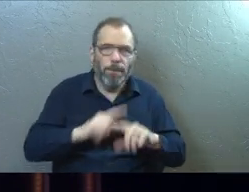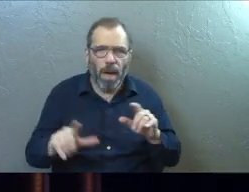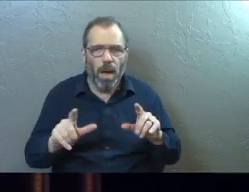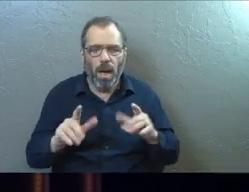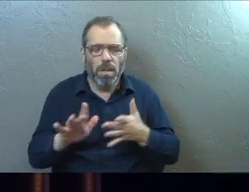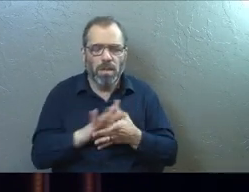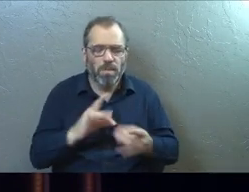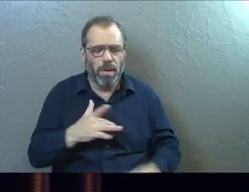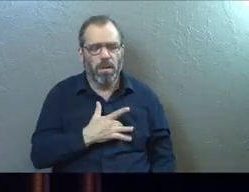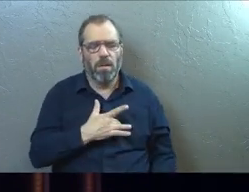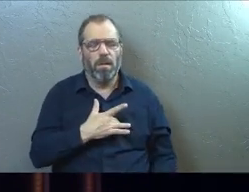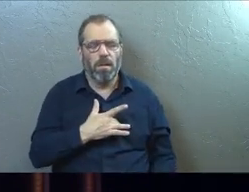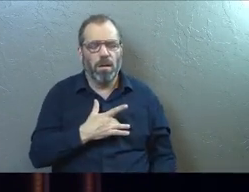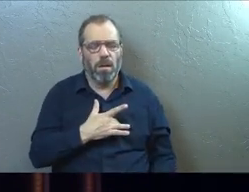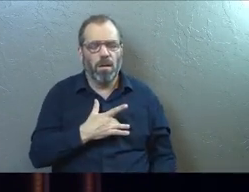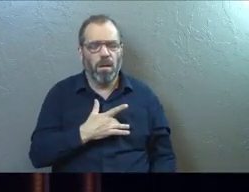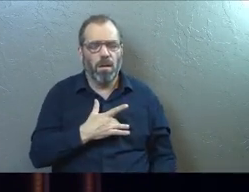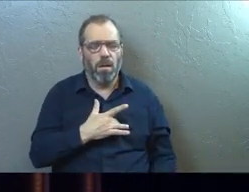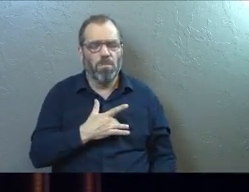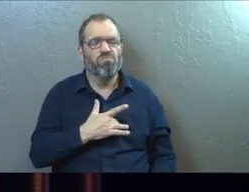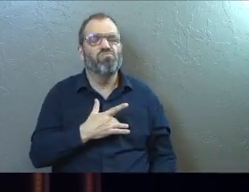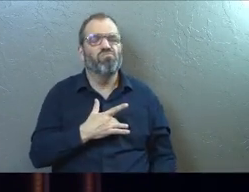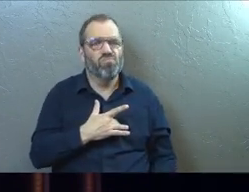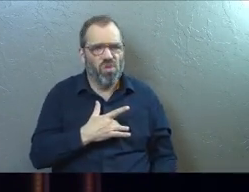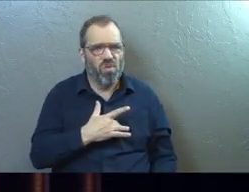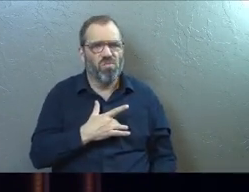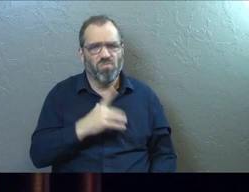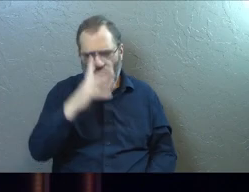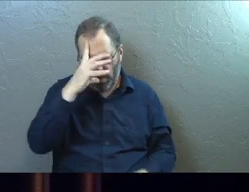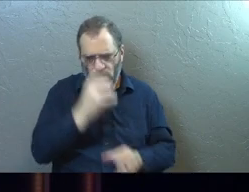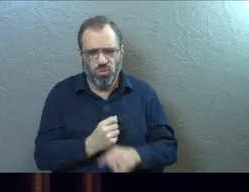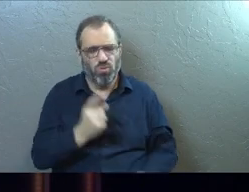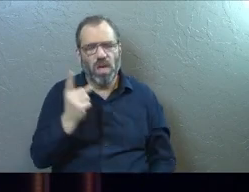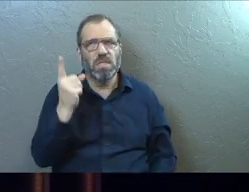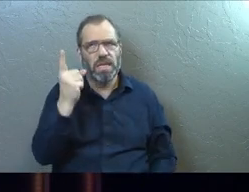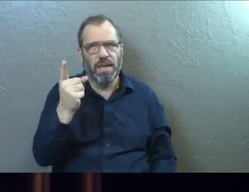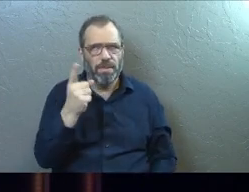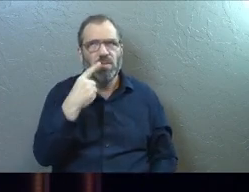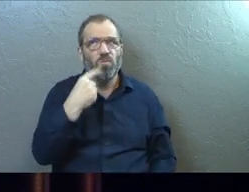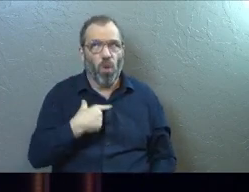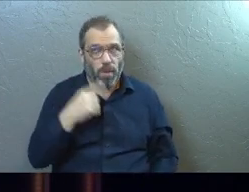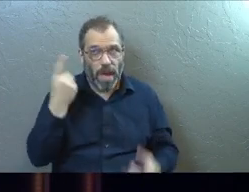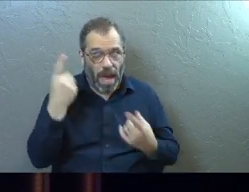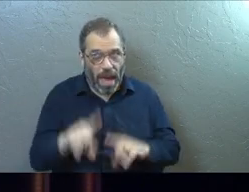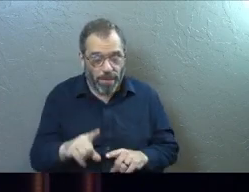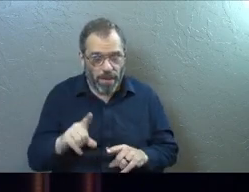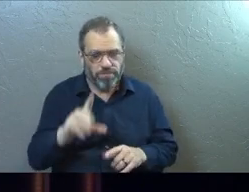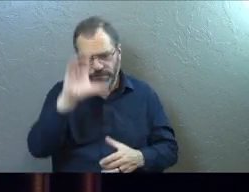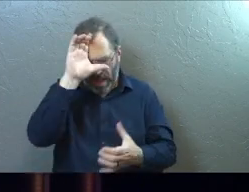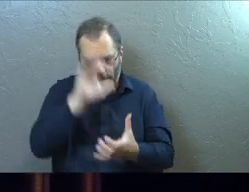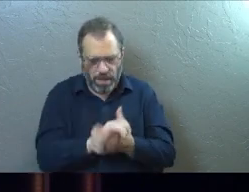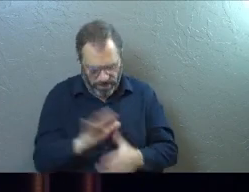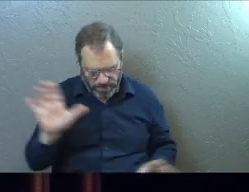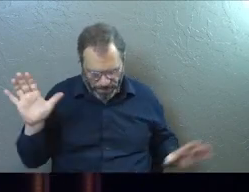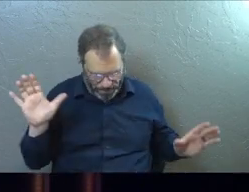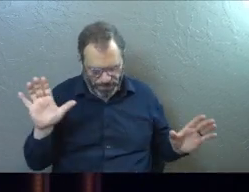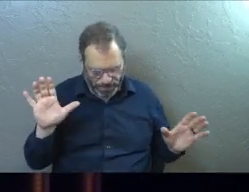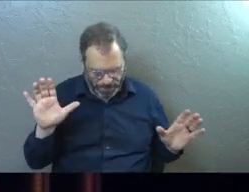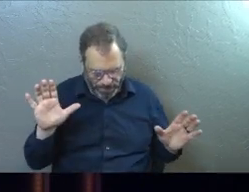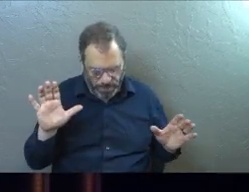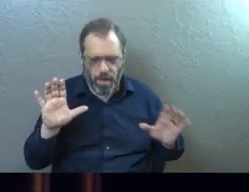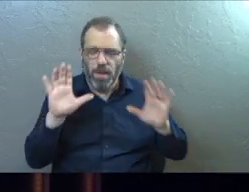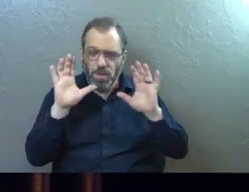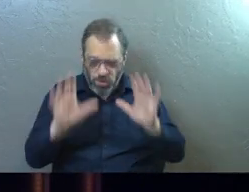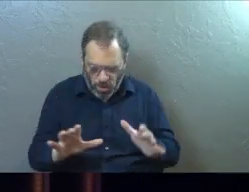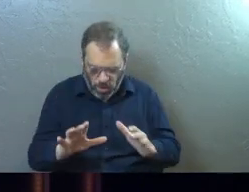this spirit in her that just continues to go, but I'm gonna trust him. Like, he said this was gonna happen. I believed it, and